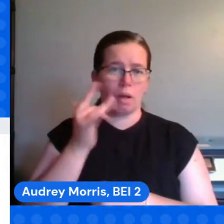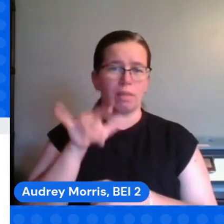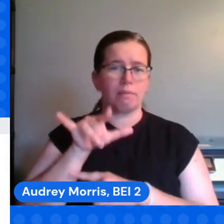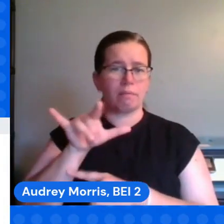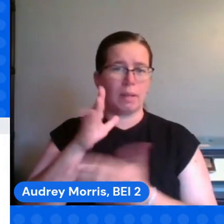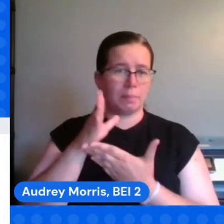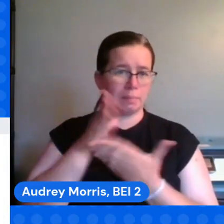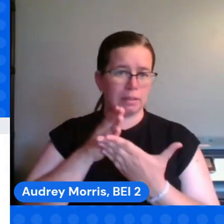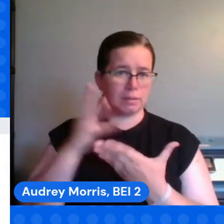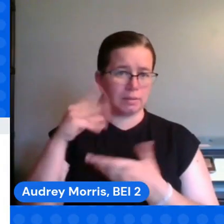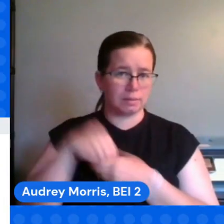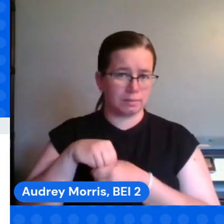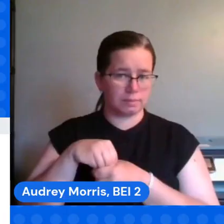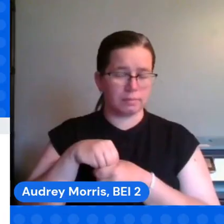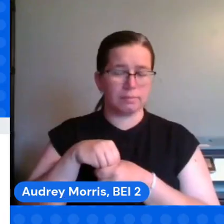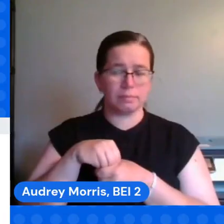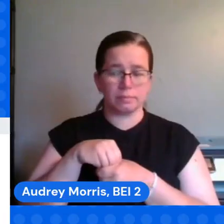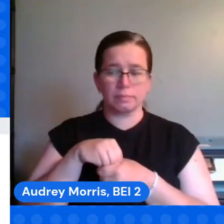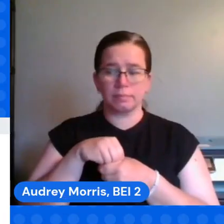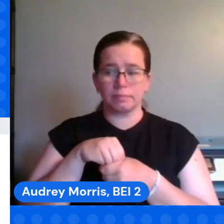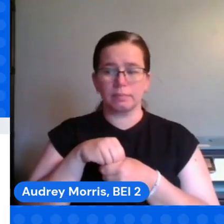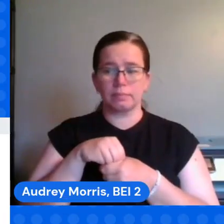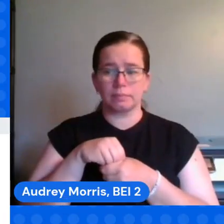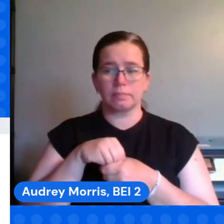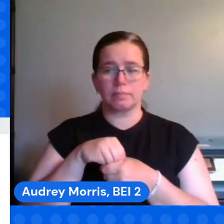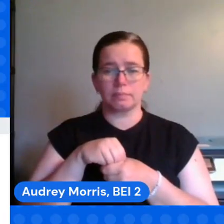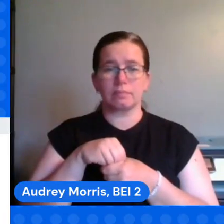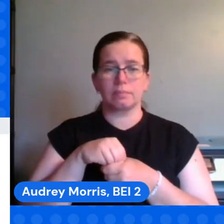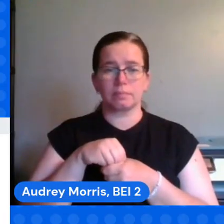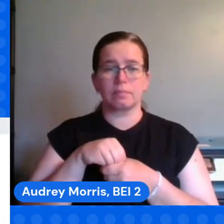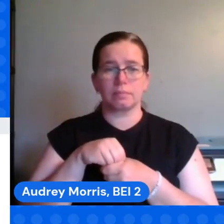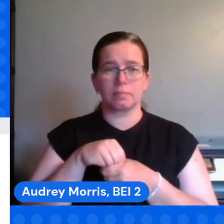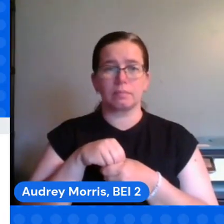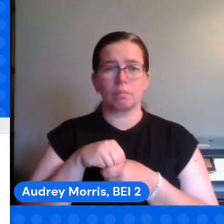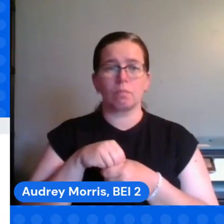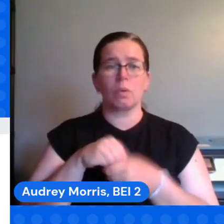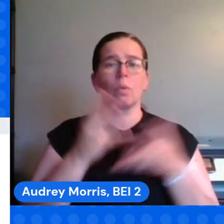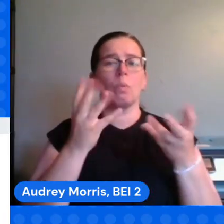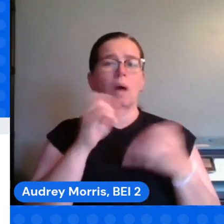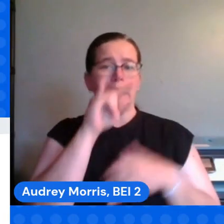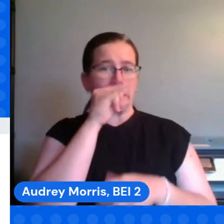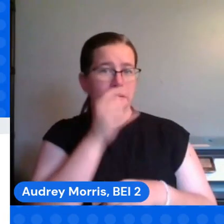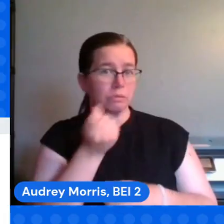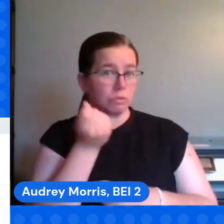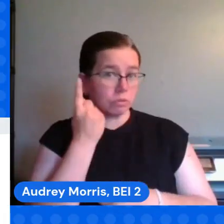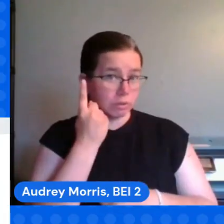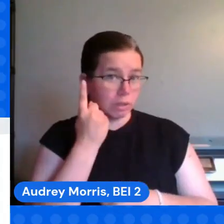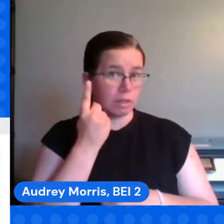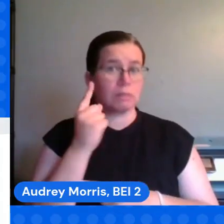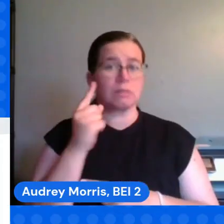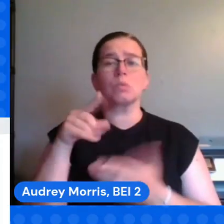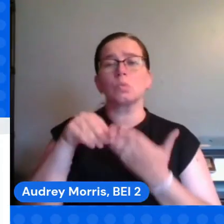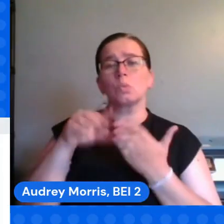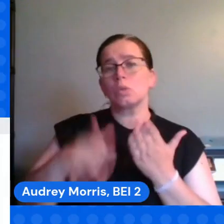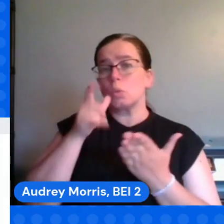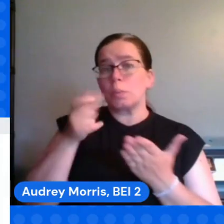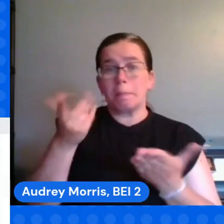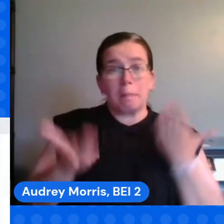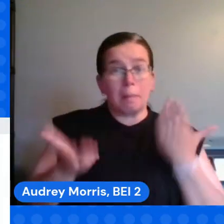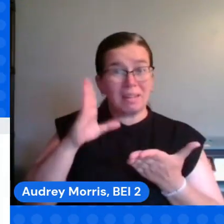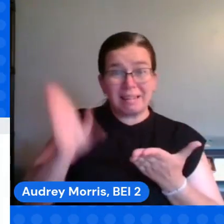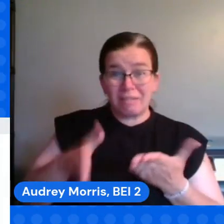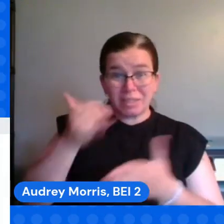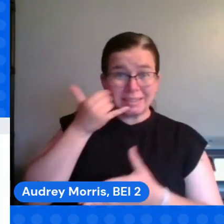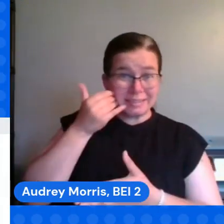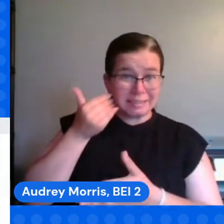originated, um, and wanting kids to understand, students who may have never actually been on an airplane